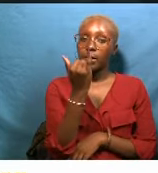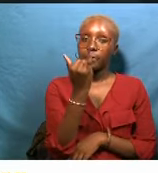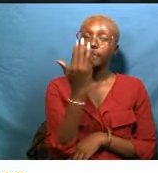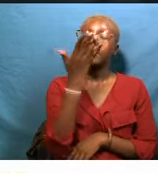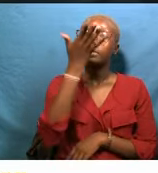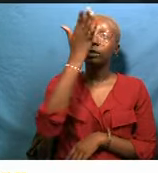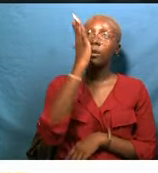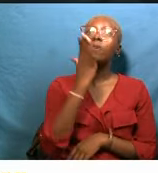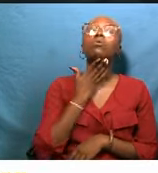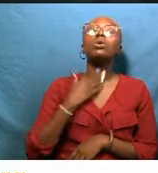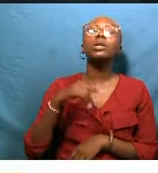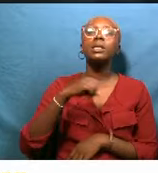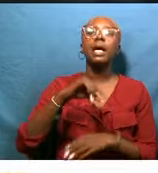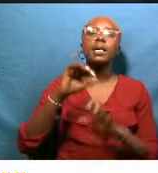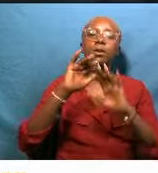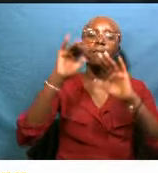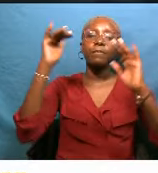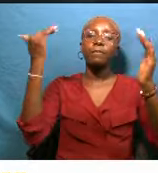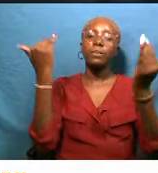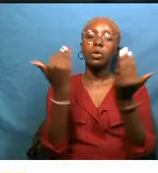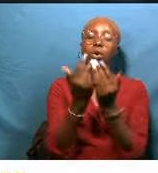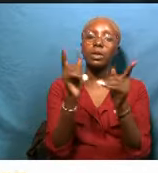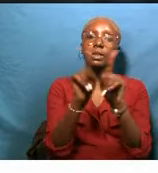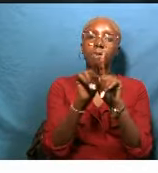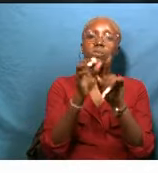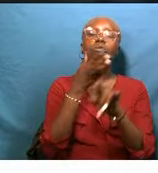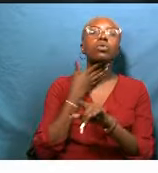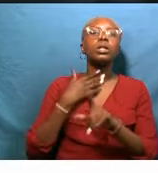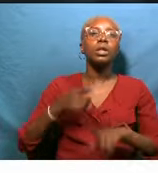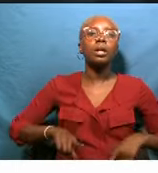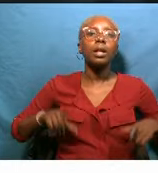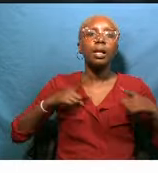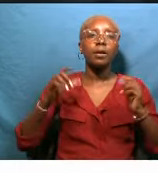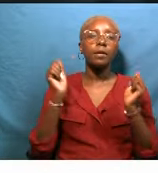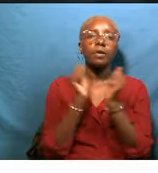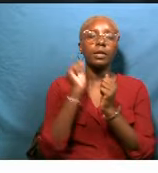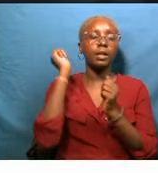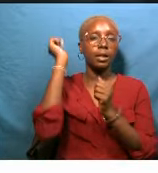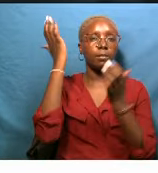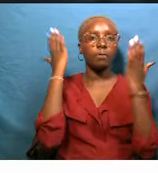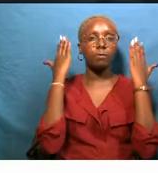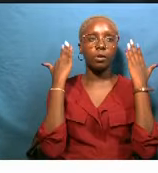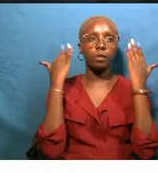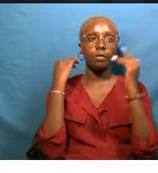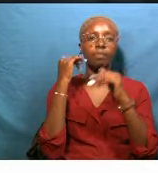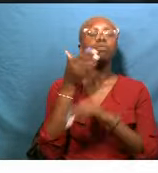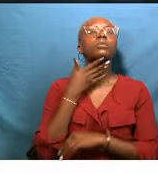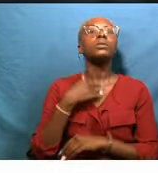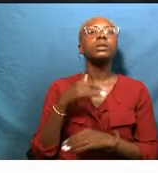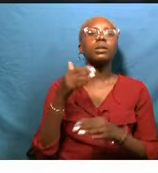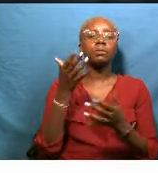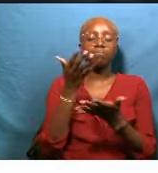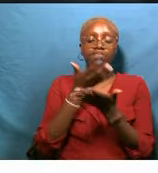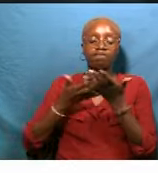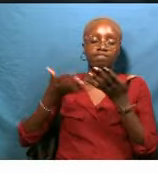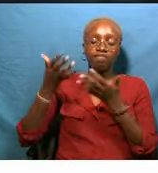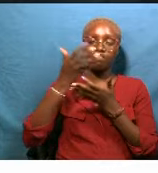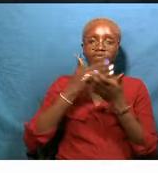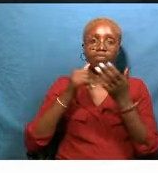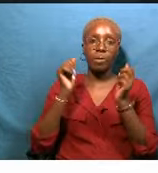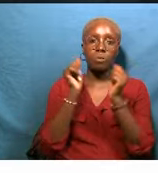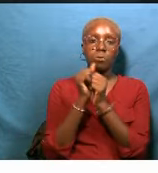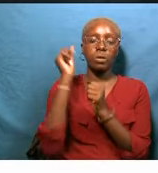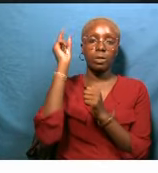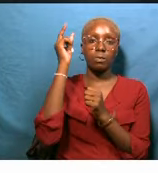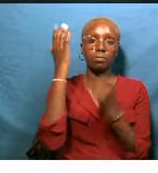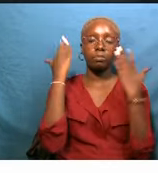in halves. He wants us alive with him forever. He wants us in communion with him forever. So the